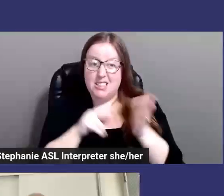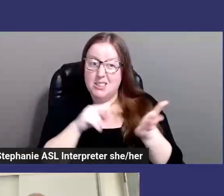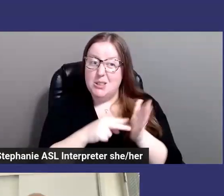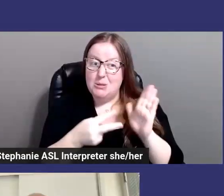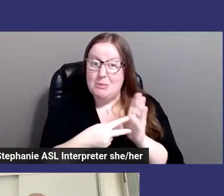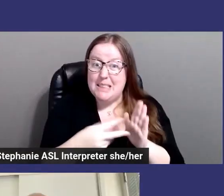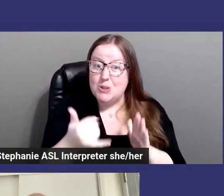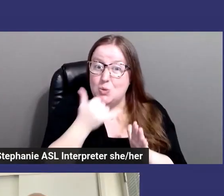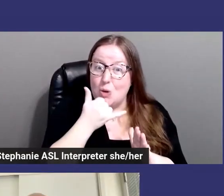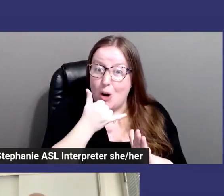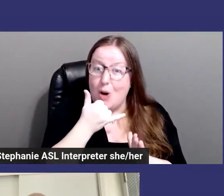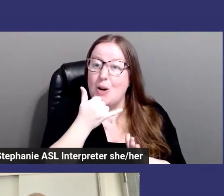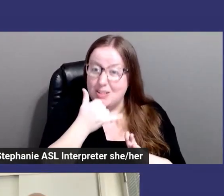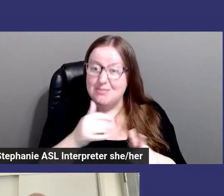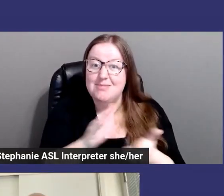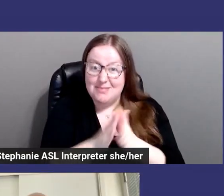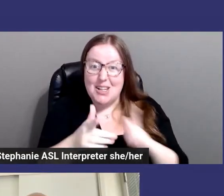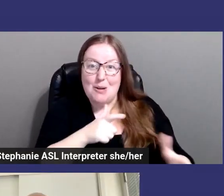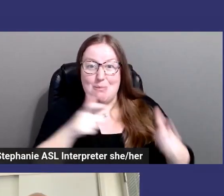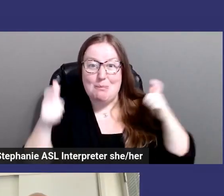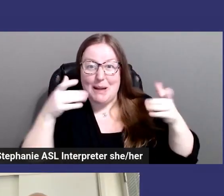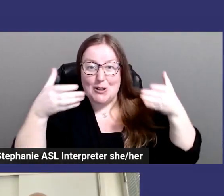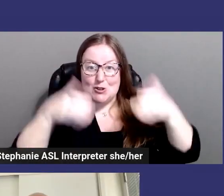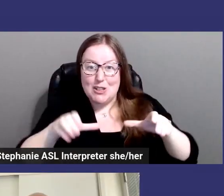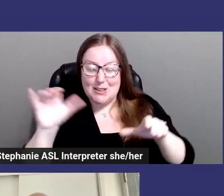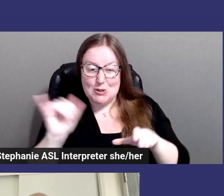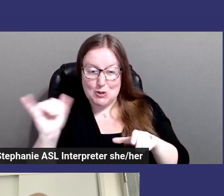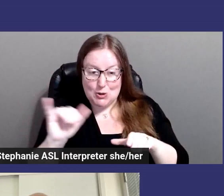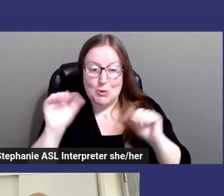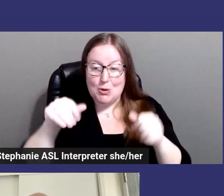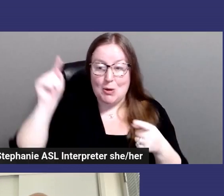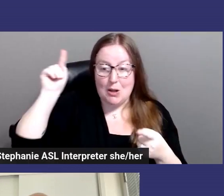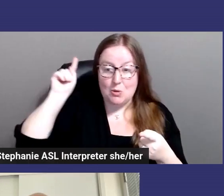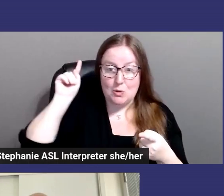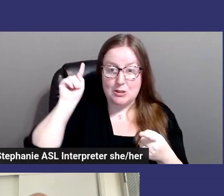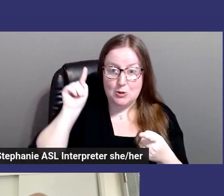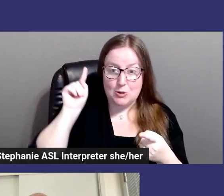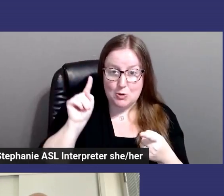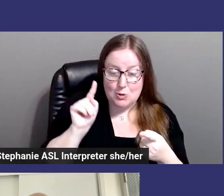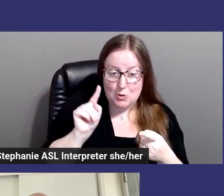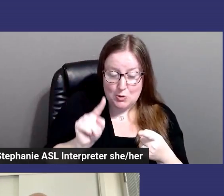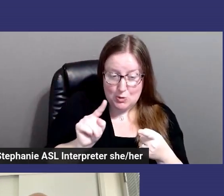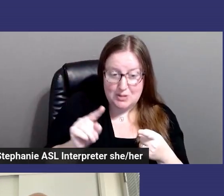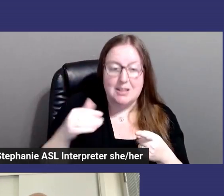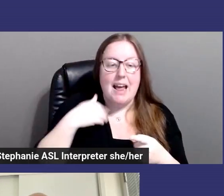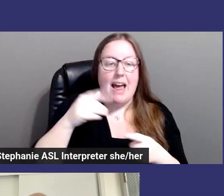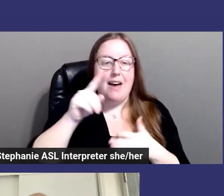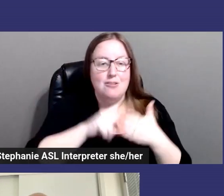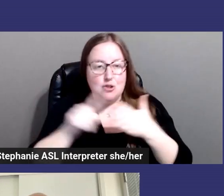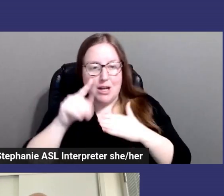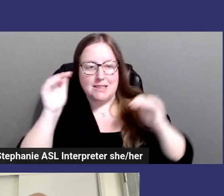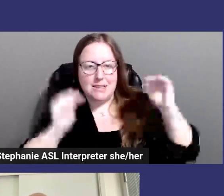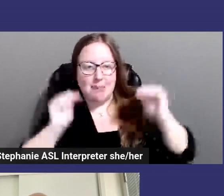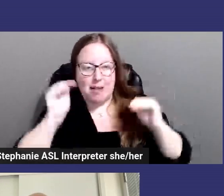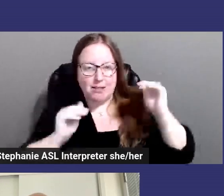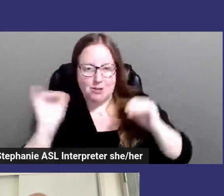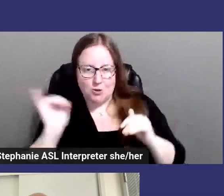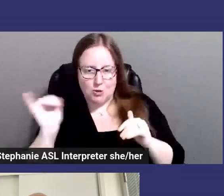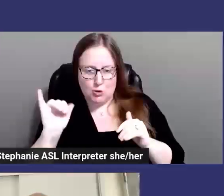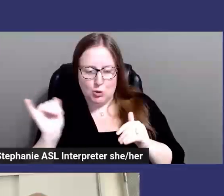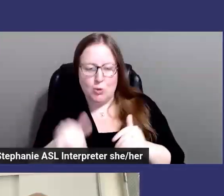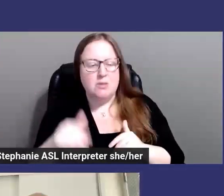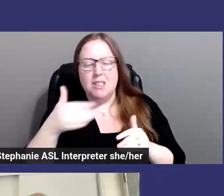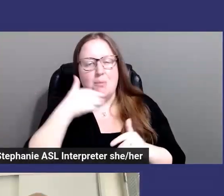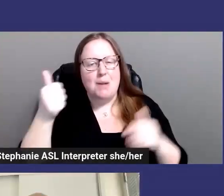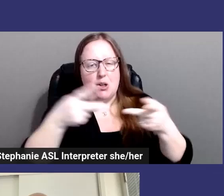wrong get bigger. And so, if you can reduce this and kind of have those kind of checks and balances in place, you're just in a better